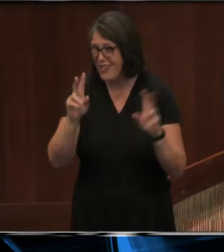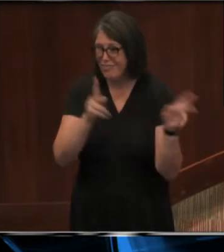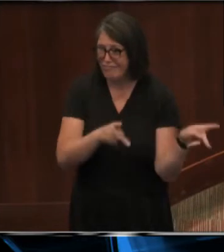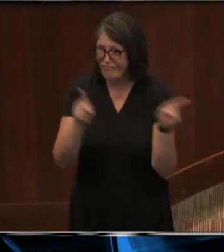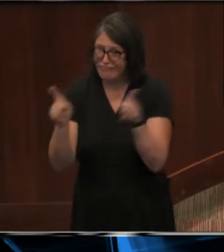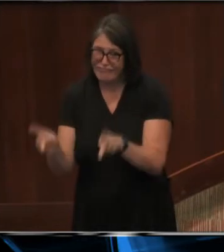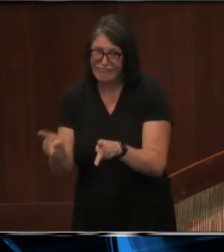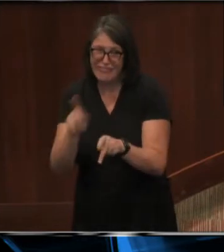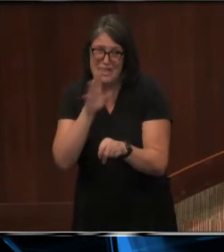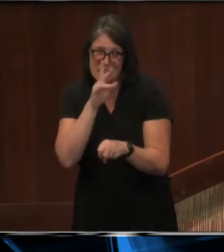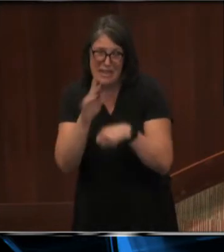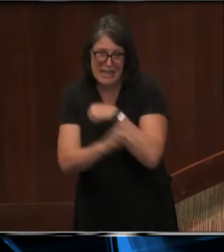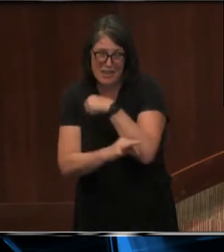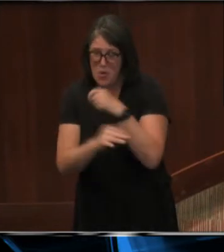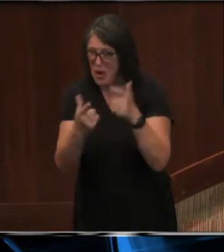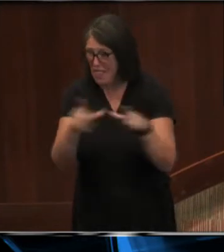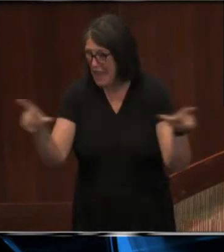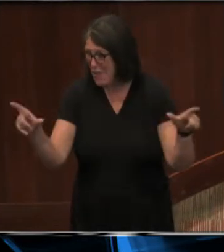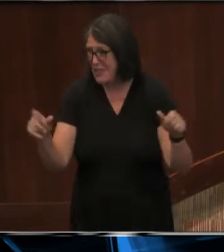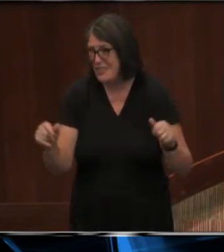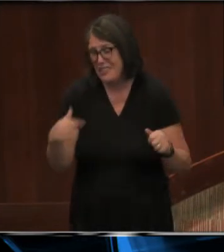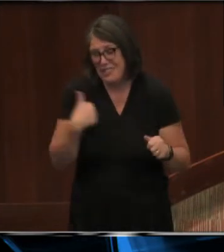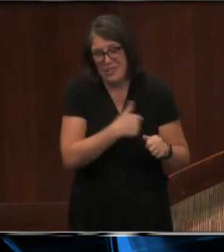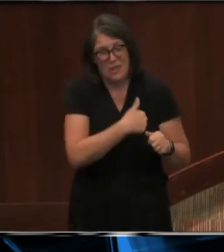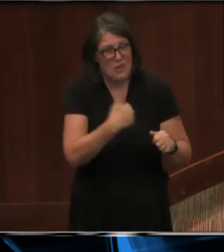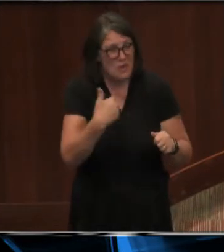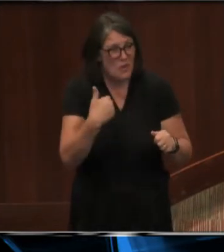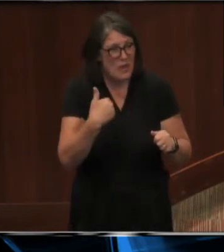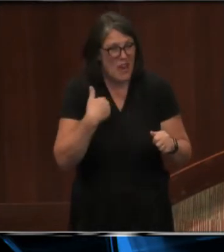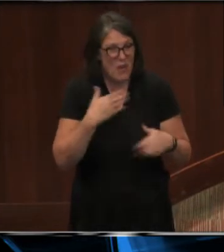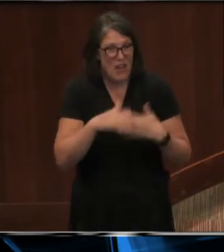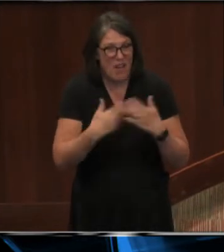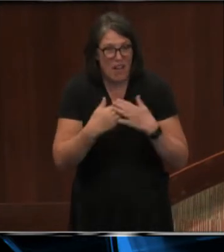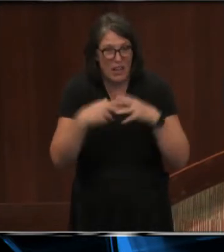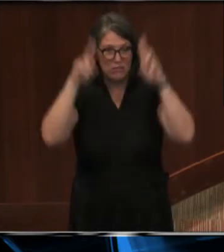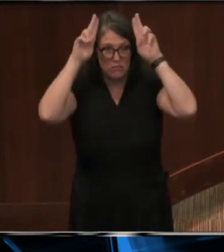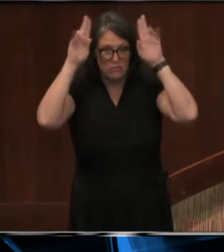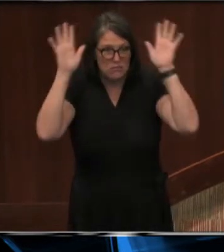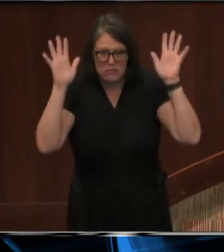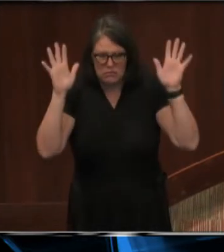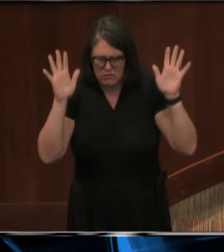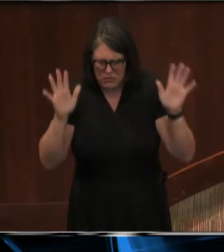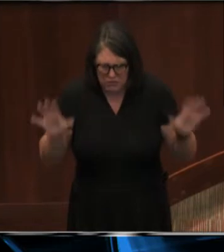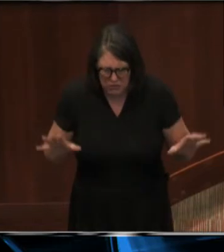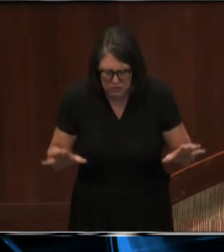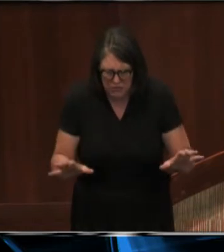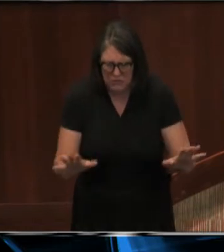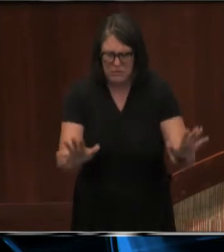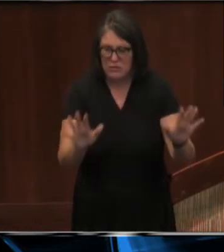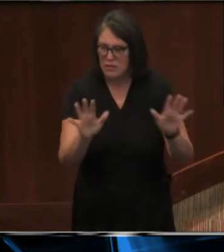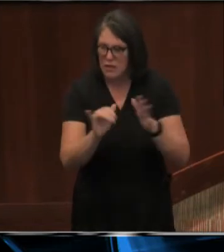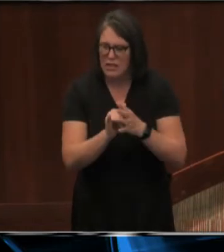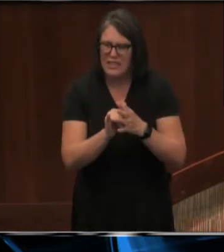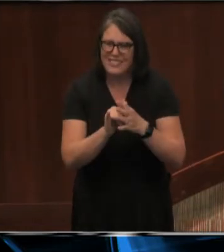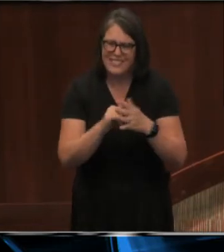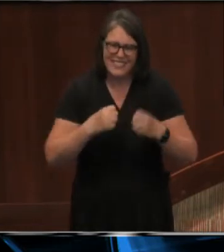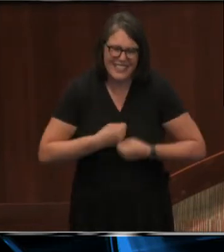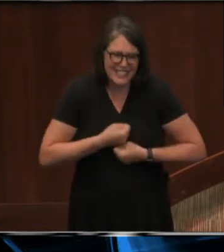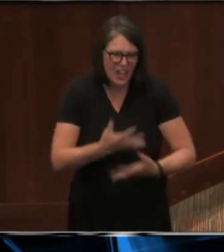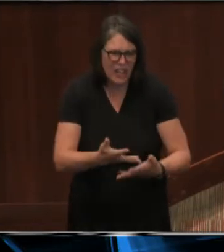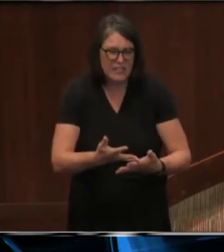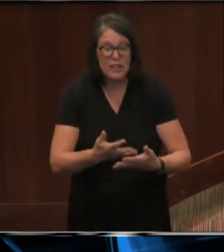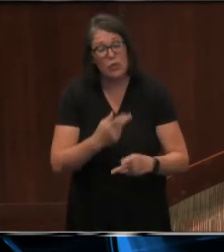today. And so all of us have a certain hypervigilance, which can be exhausting. And so really caring for our